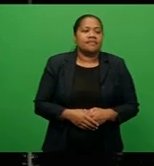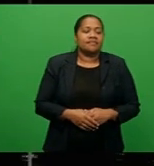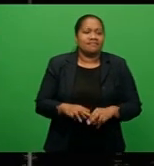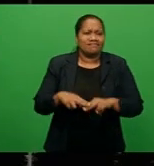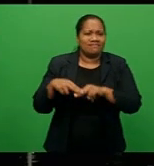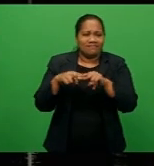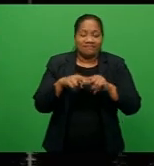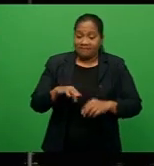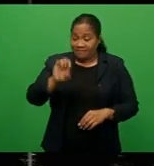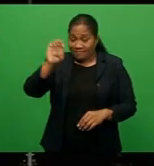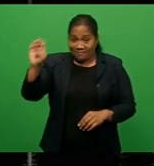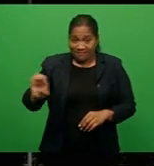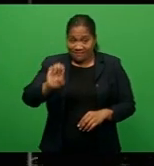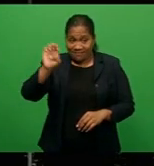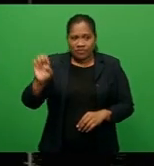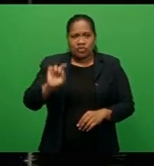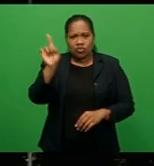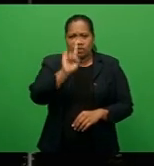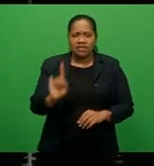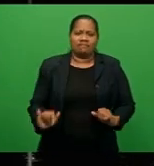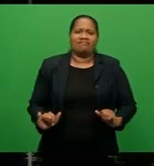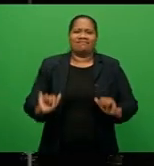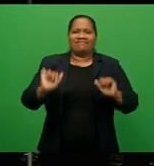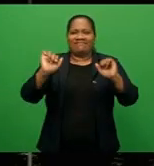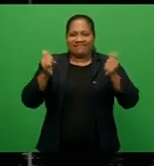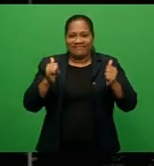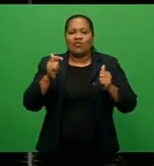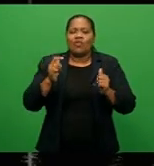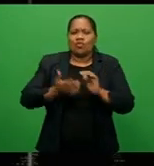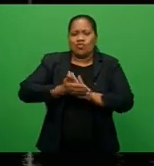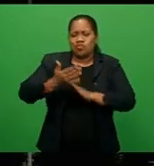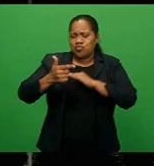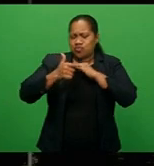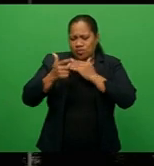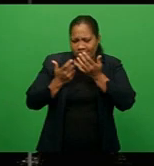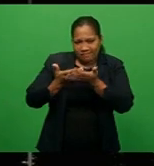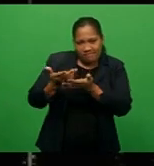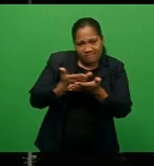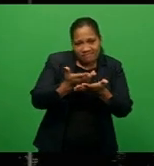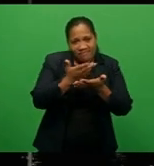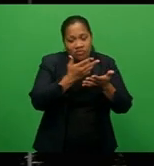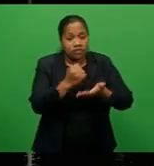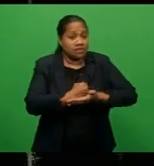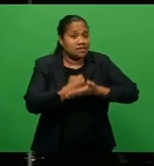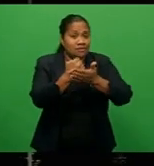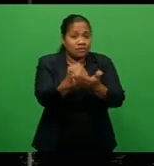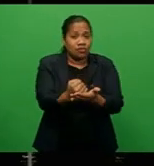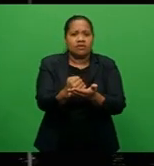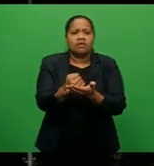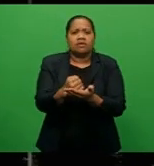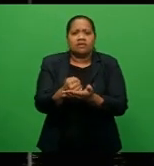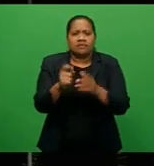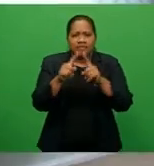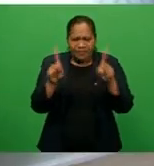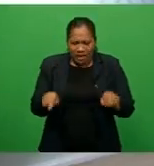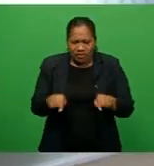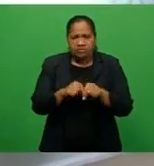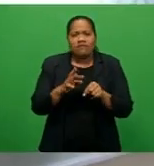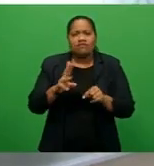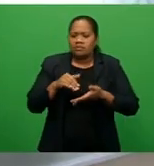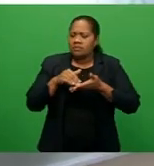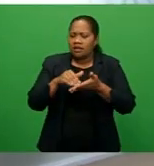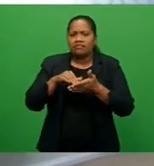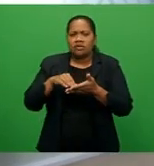European Union have ended 2 days of high-level political negotiations for support packages to help COVID-19 recovery. Minister